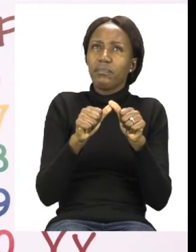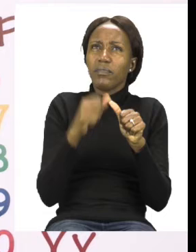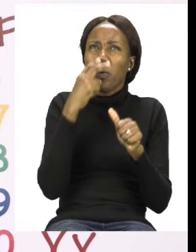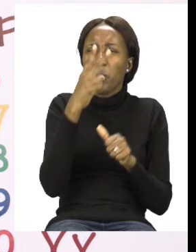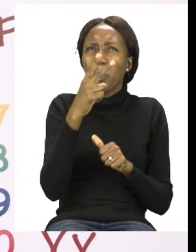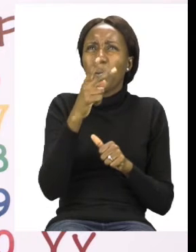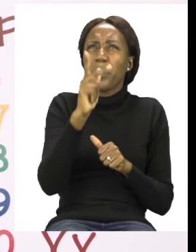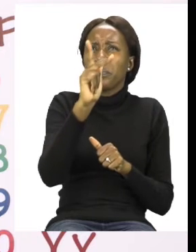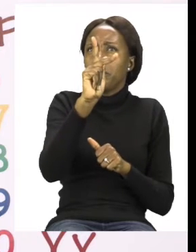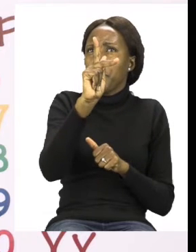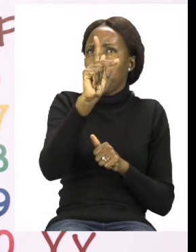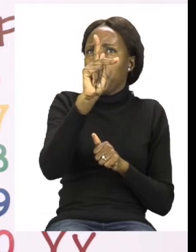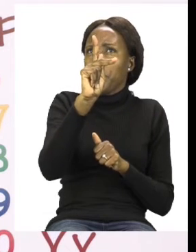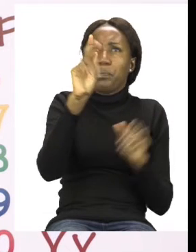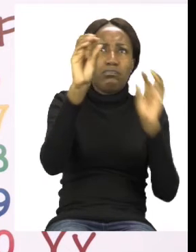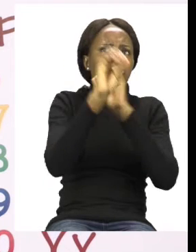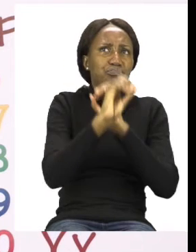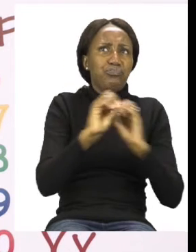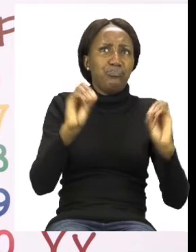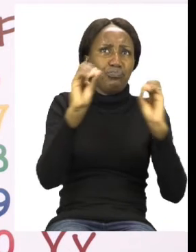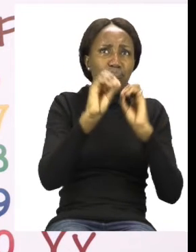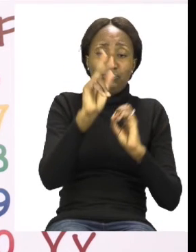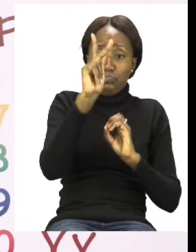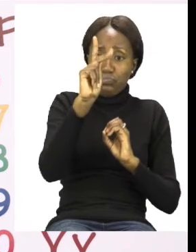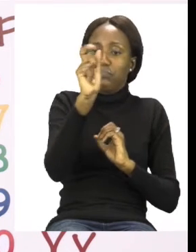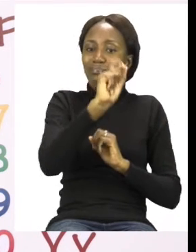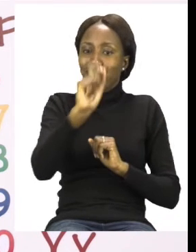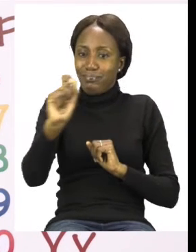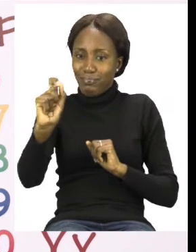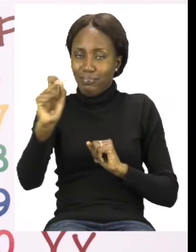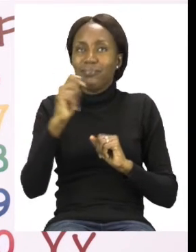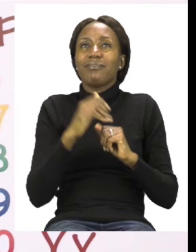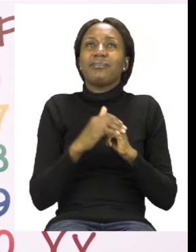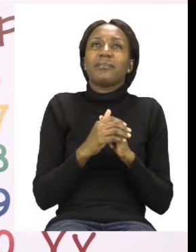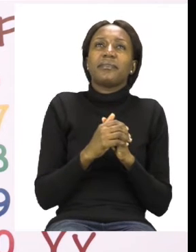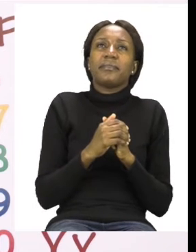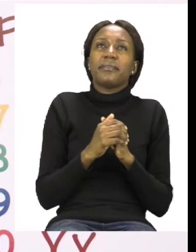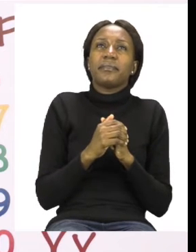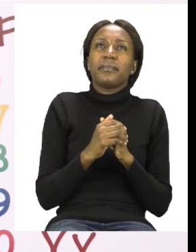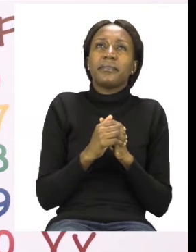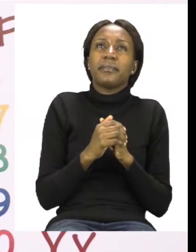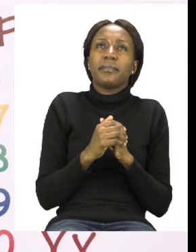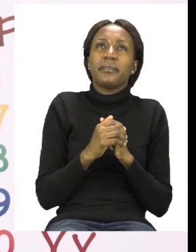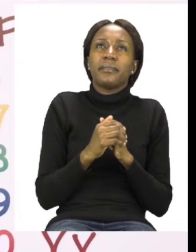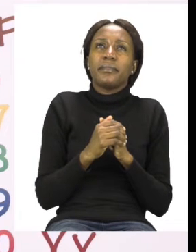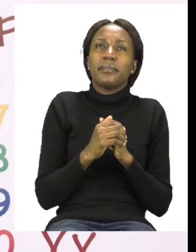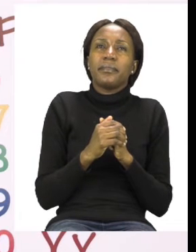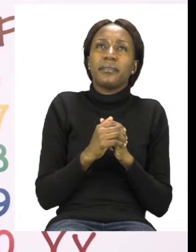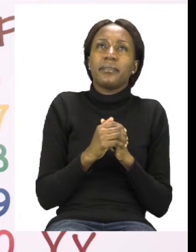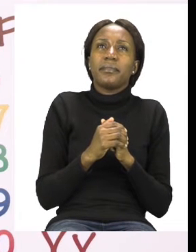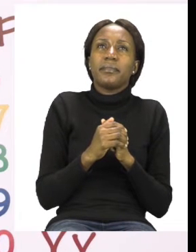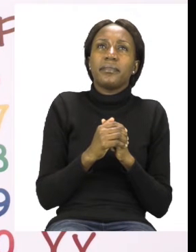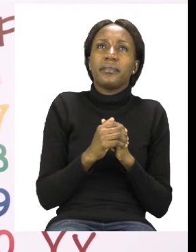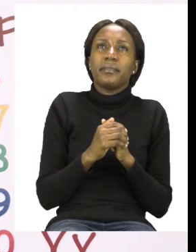see that we are missing a K. So we're going to put our K. There we go. We